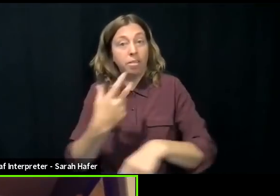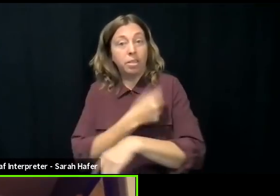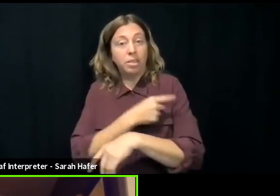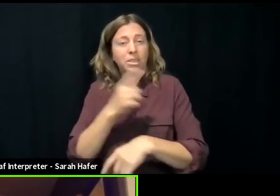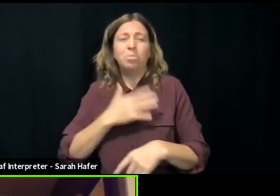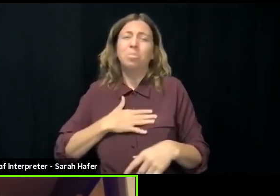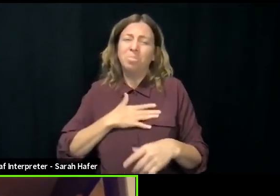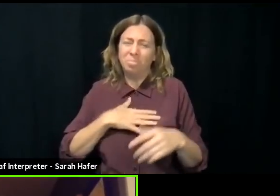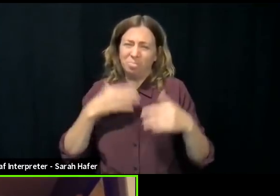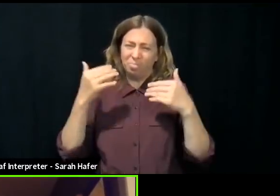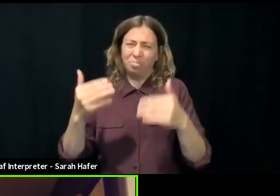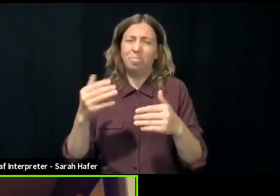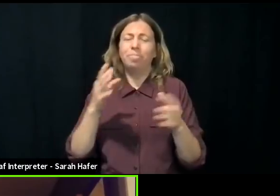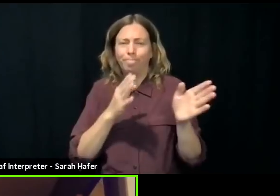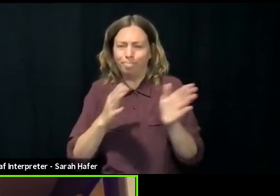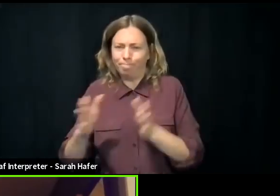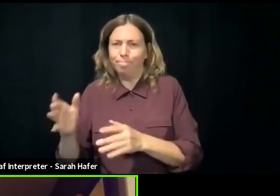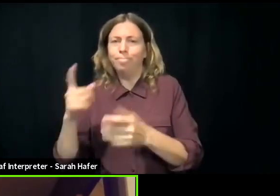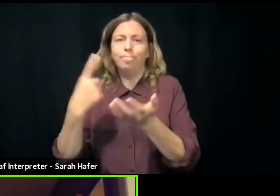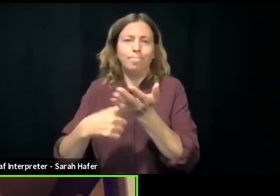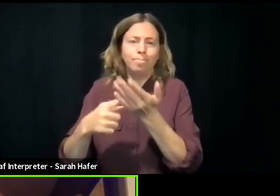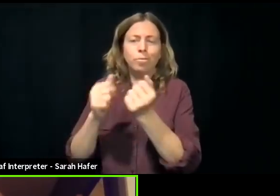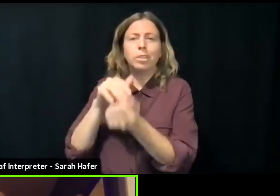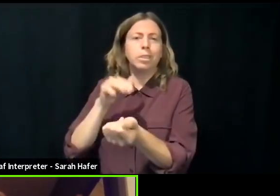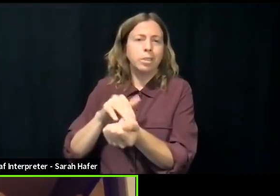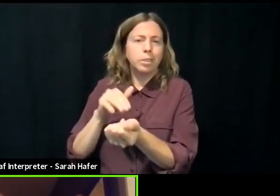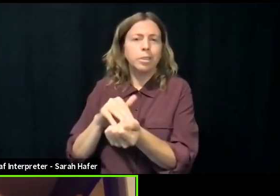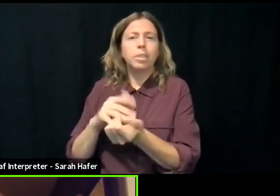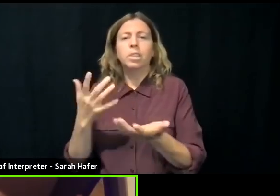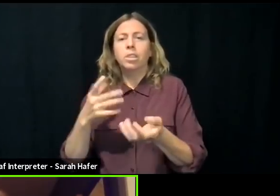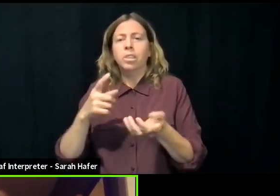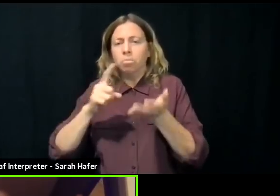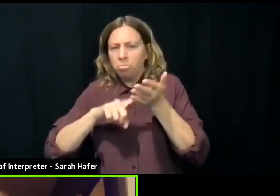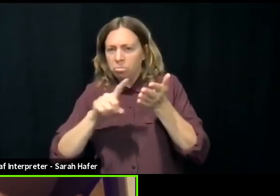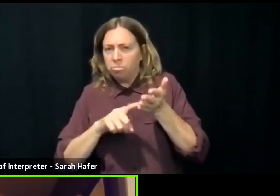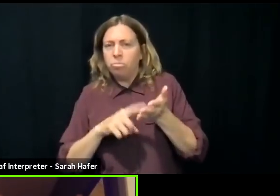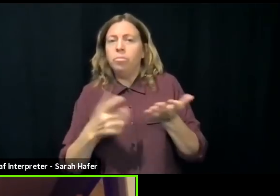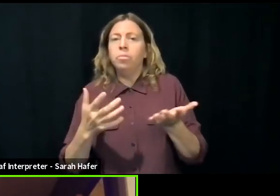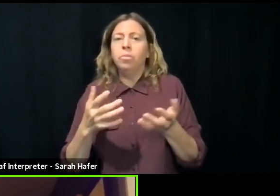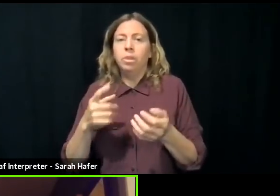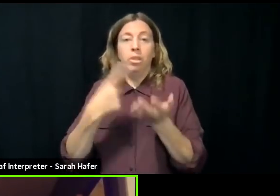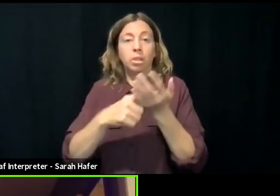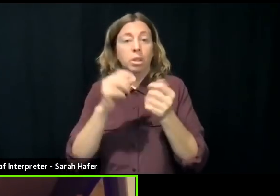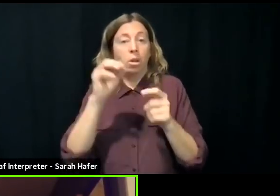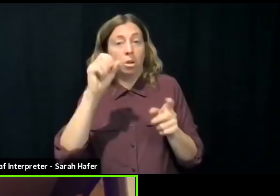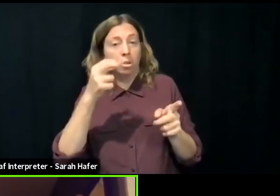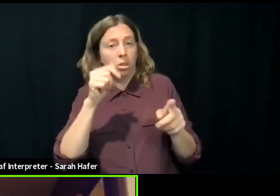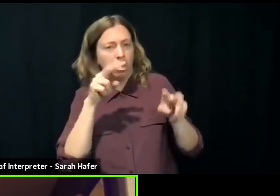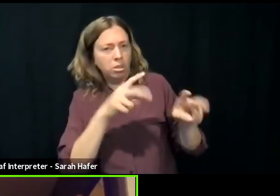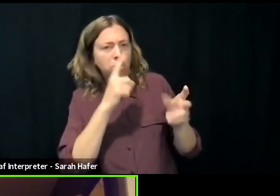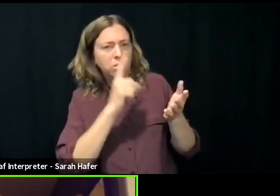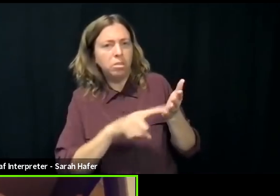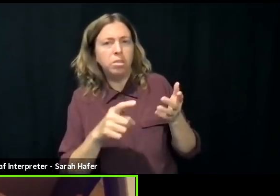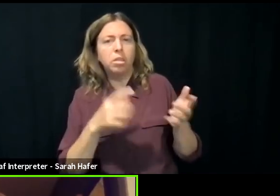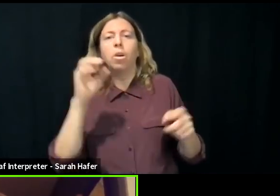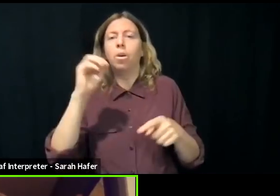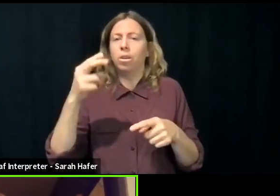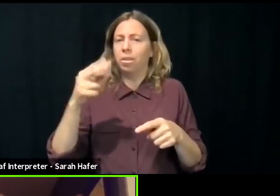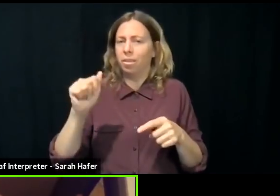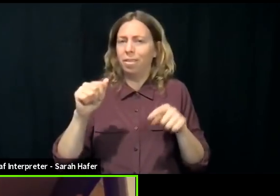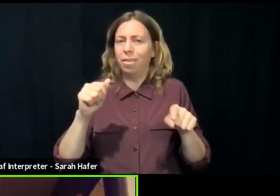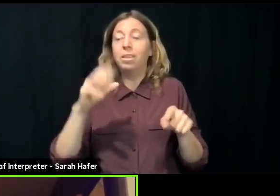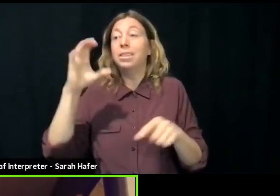reliable source online. OHA has information, your provider has information, the CDC has information, and make a plan to get